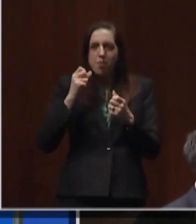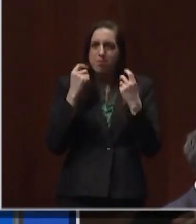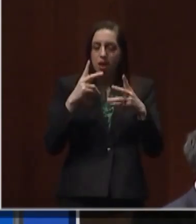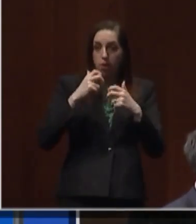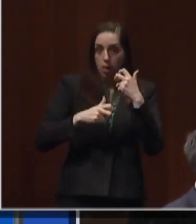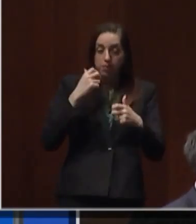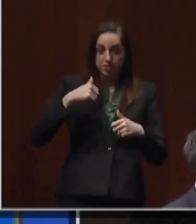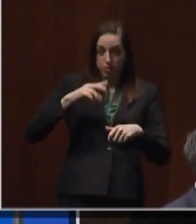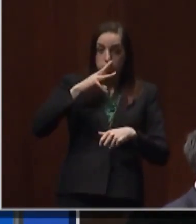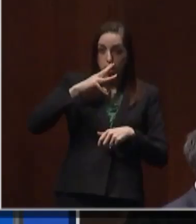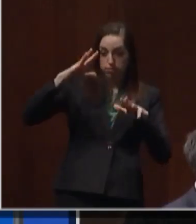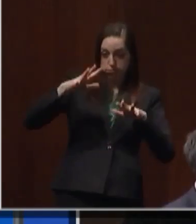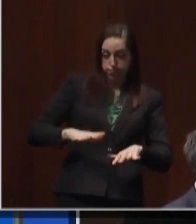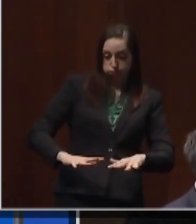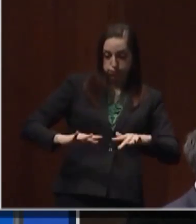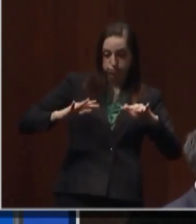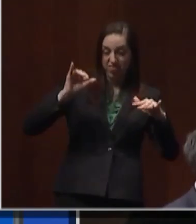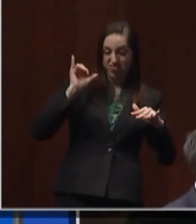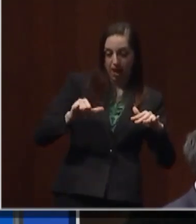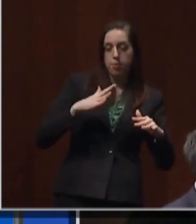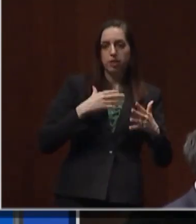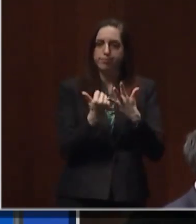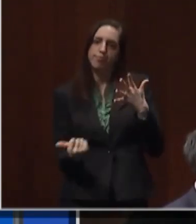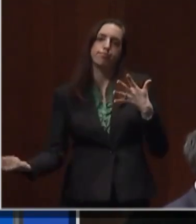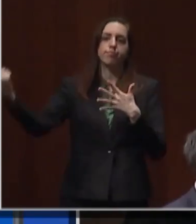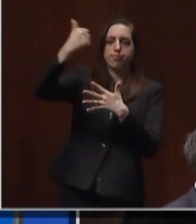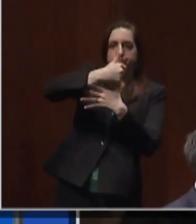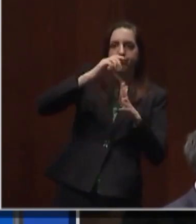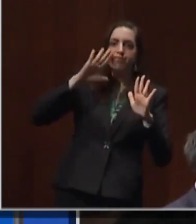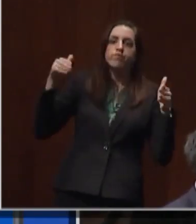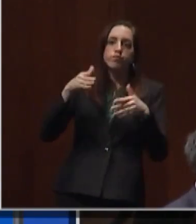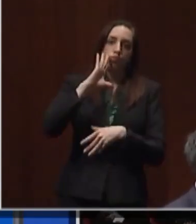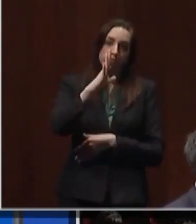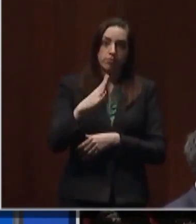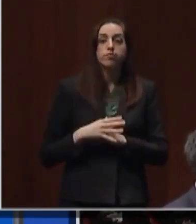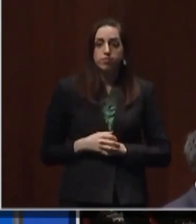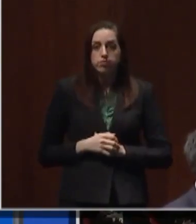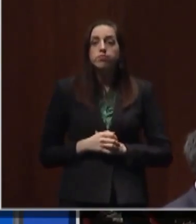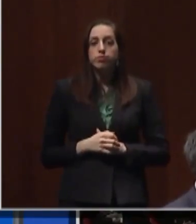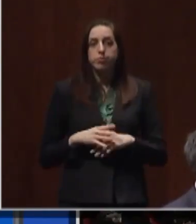flooding will be a high priority of this administration.